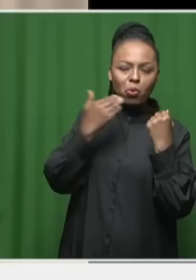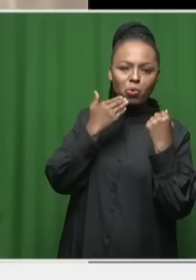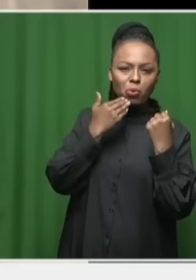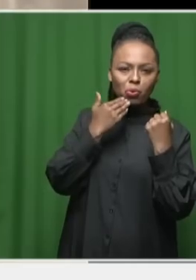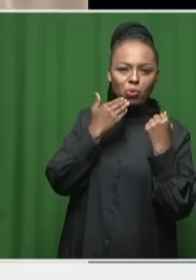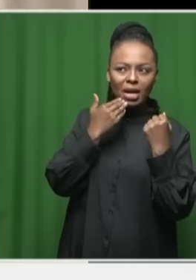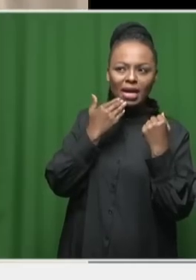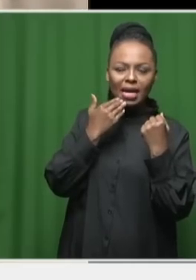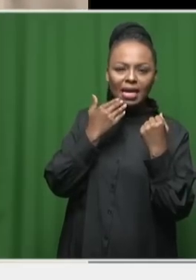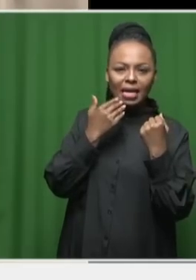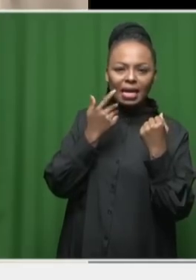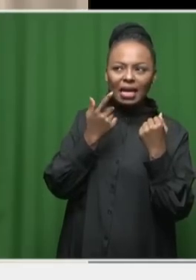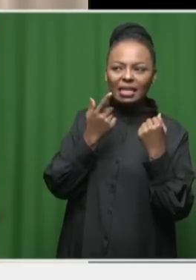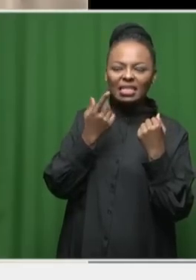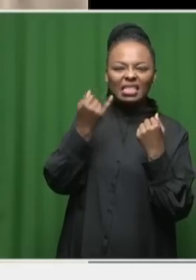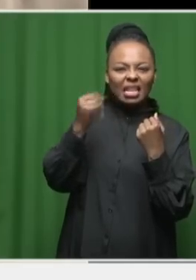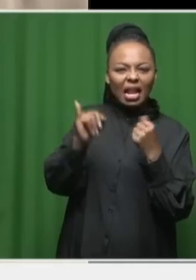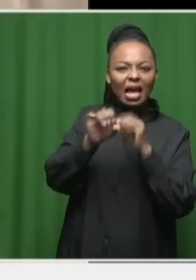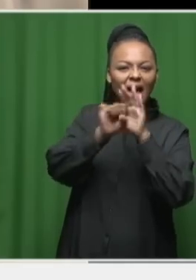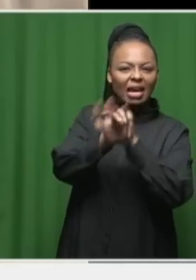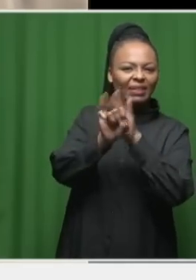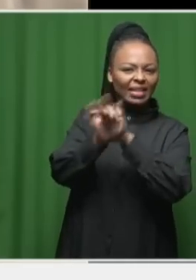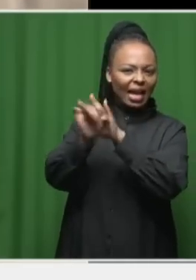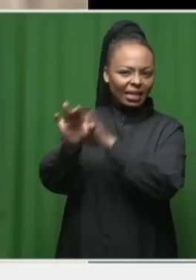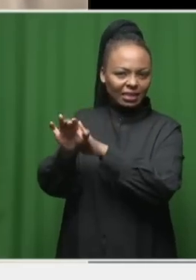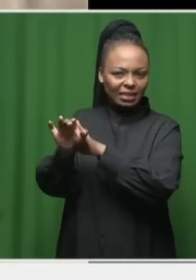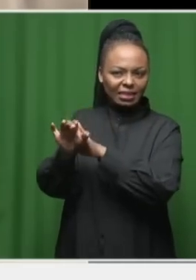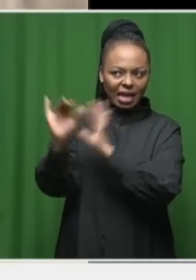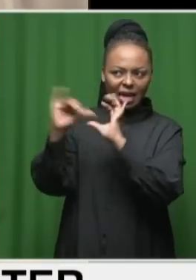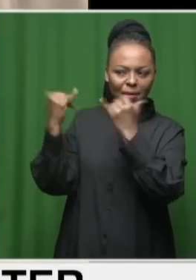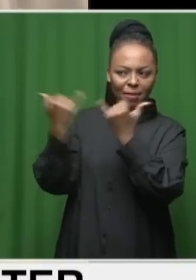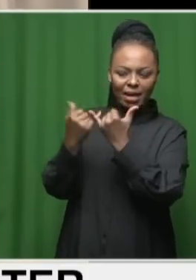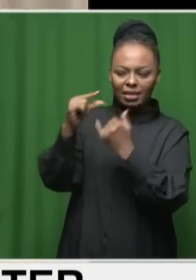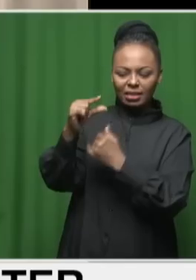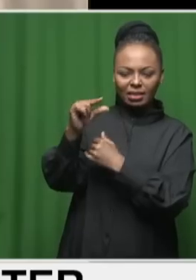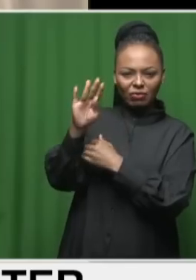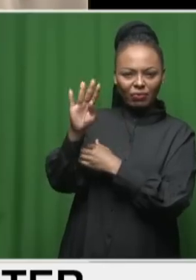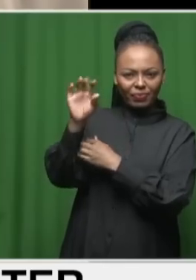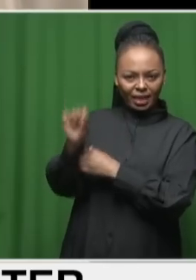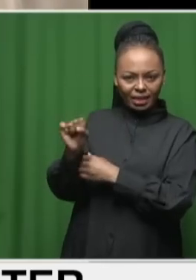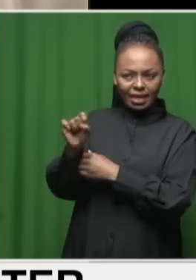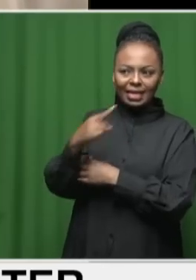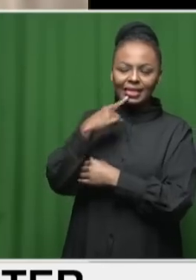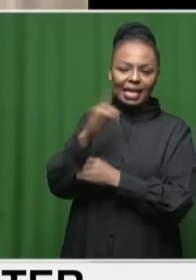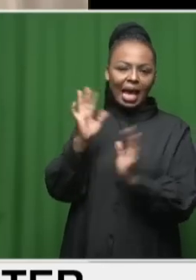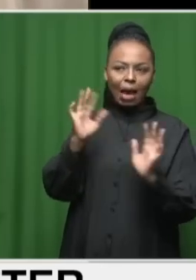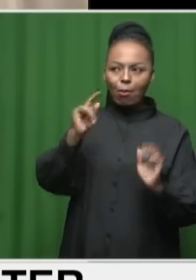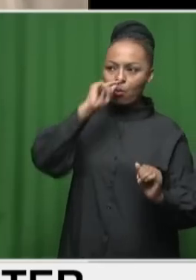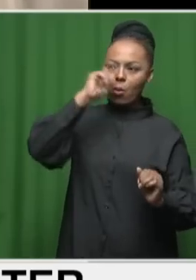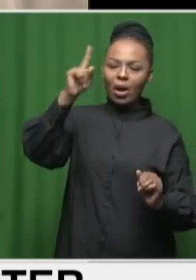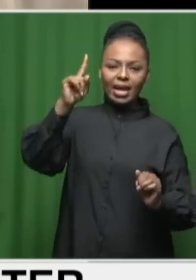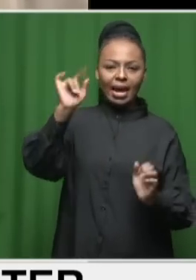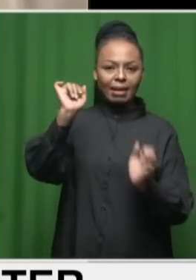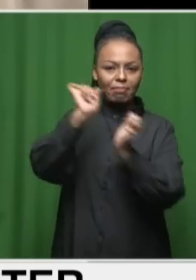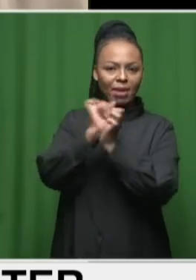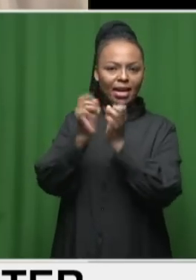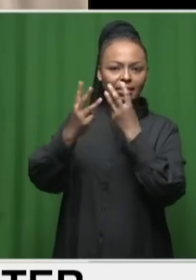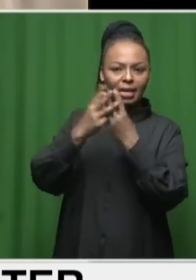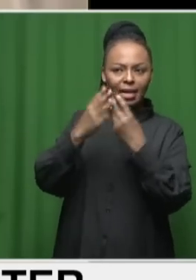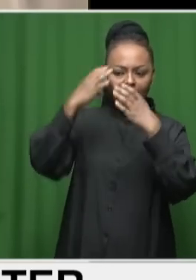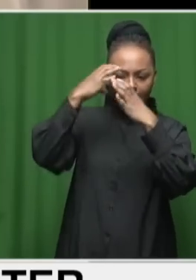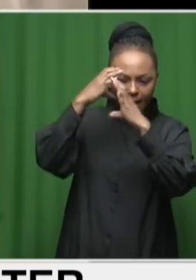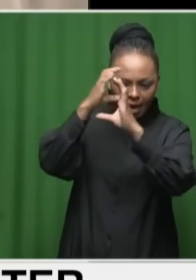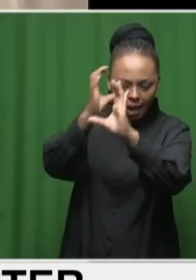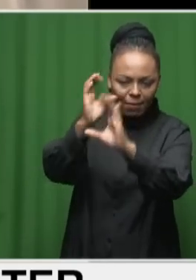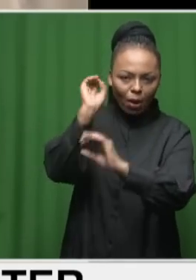when this thing was still advertised, we were told that this is a model prison. We were told that there's cameras. We